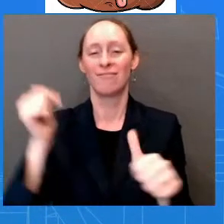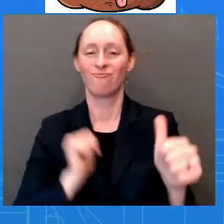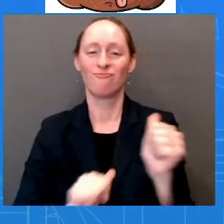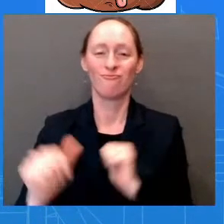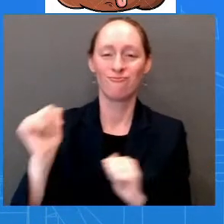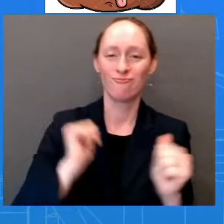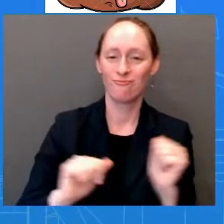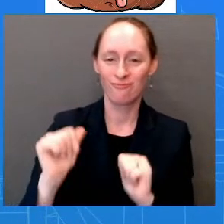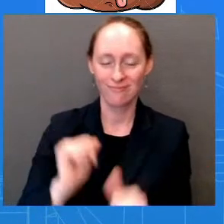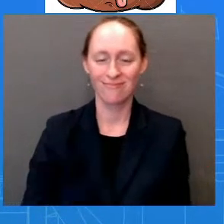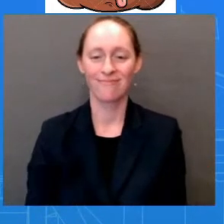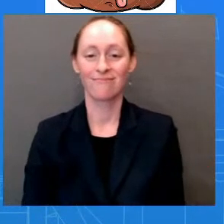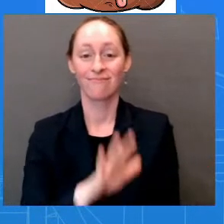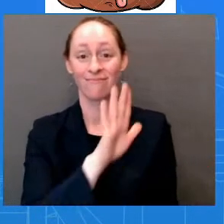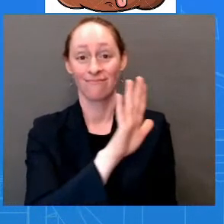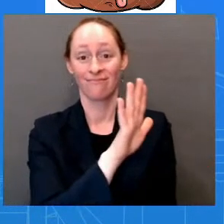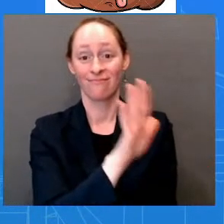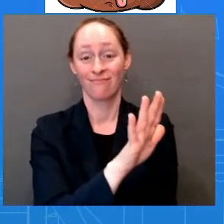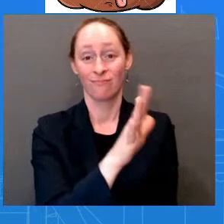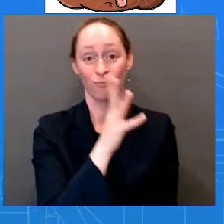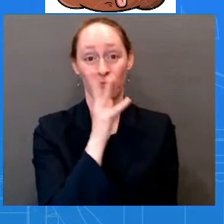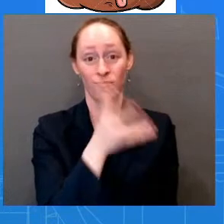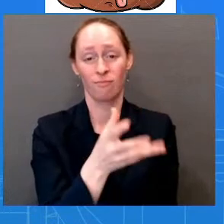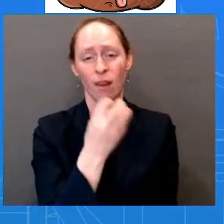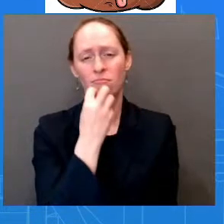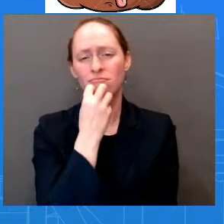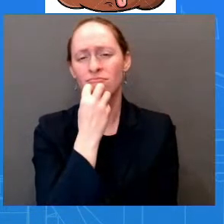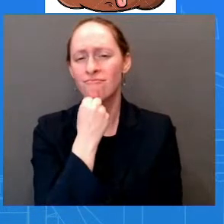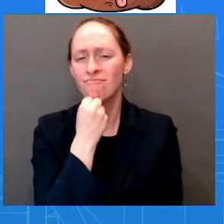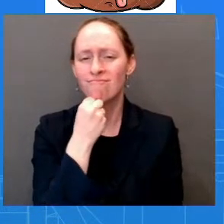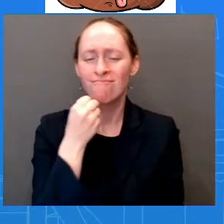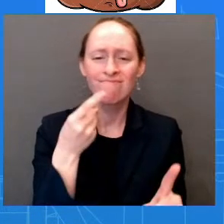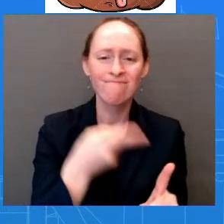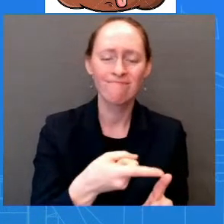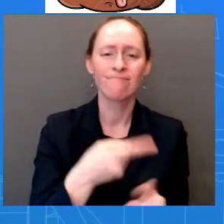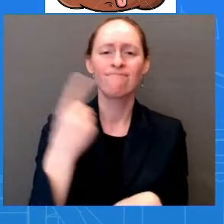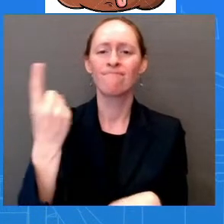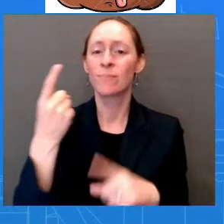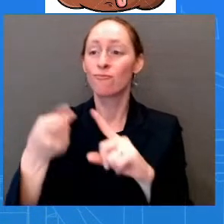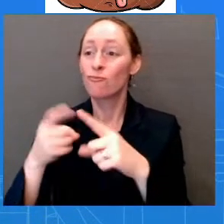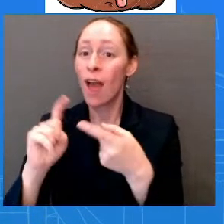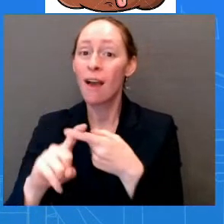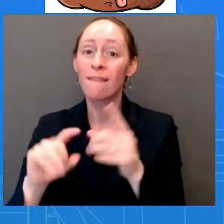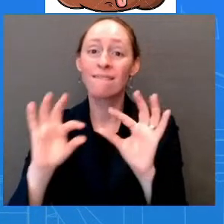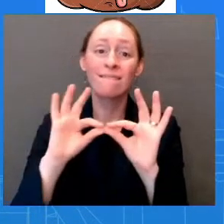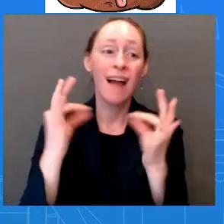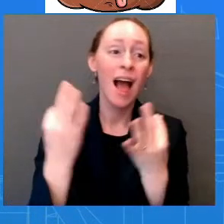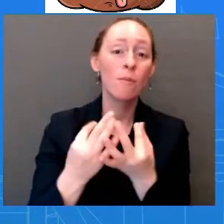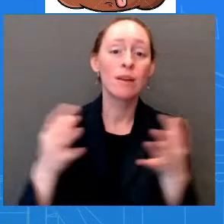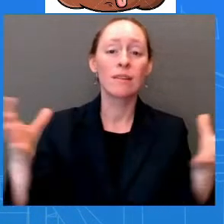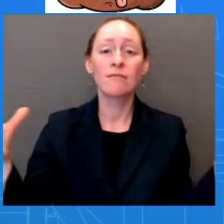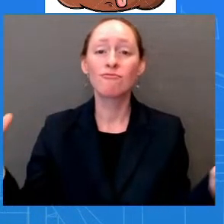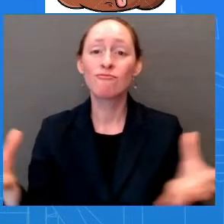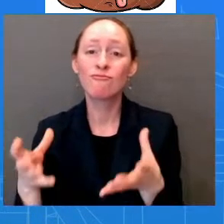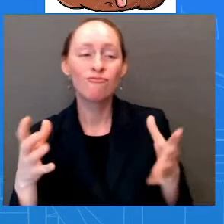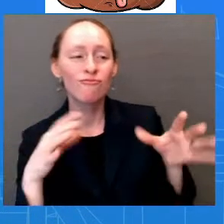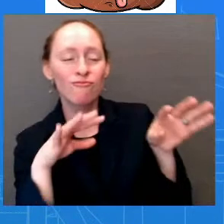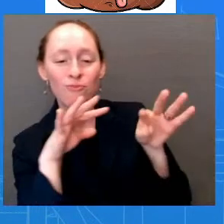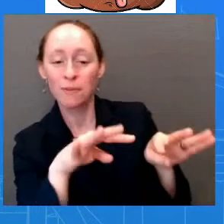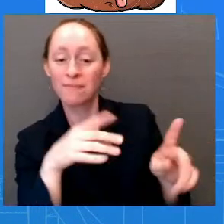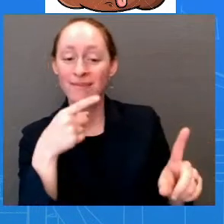would bring friends and family to his performance at Club Q. She said, and